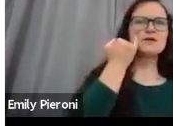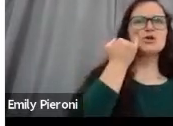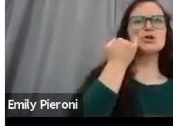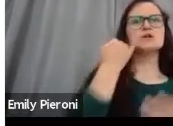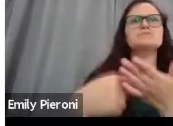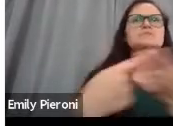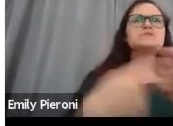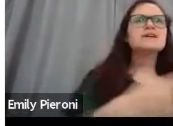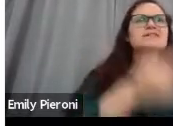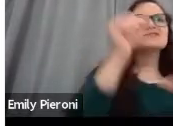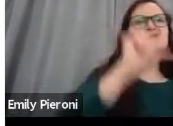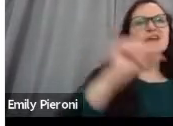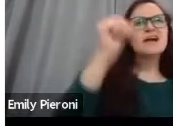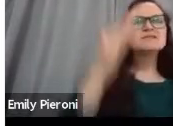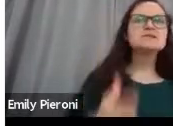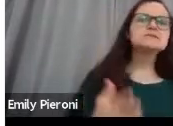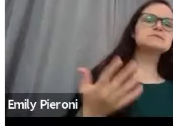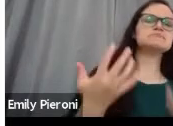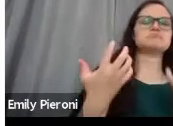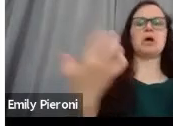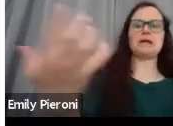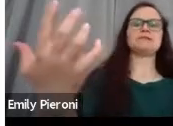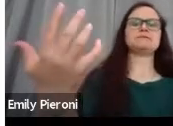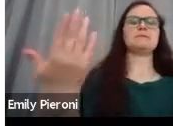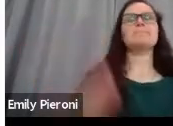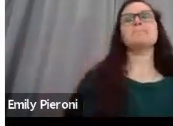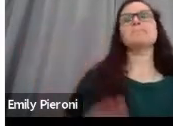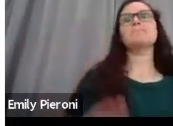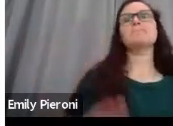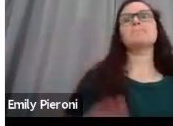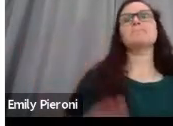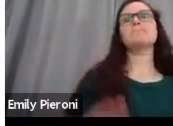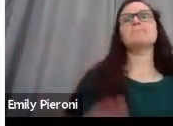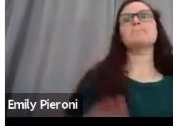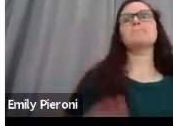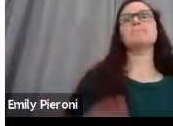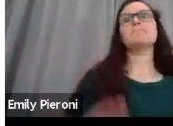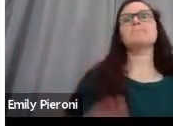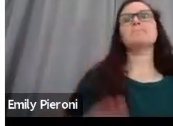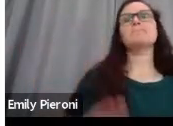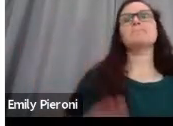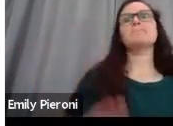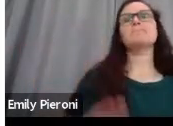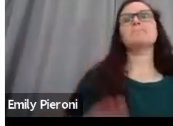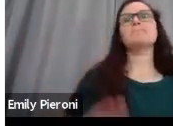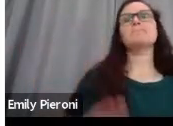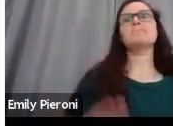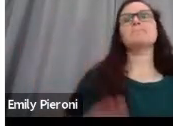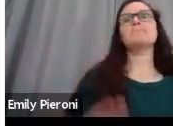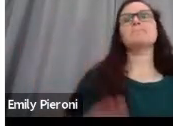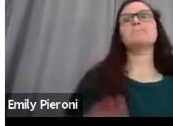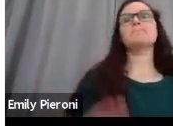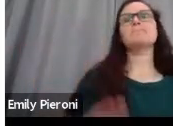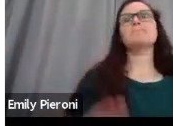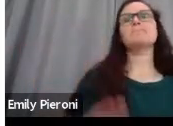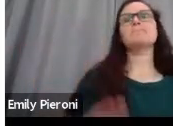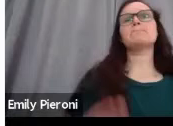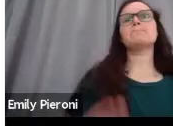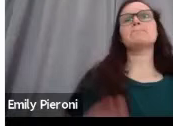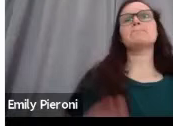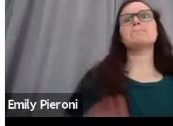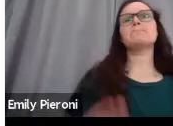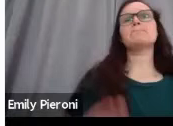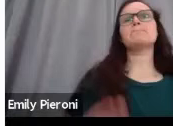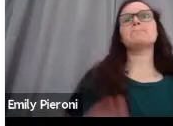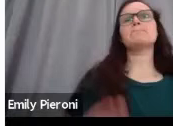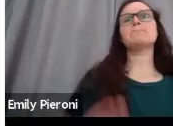may want to have data that's, or data visualization that's more complicated, but you can convey data in